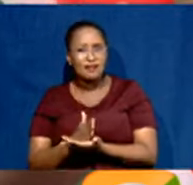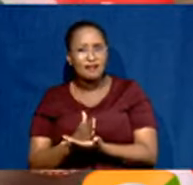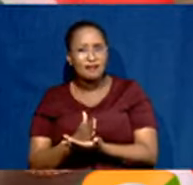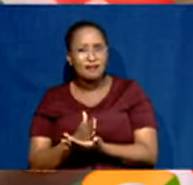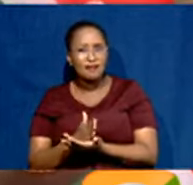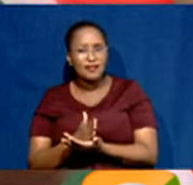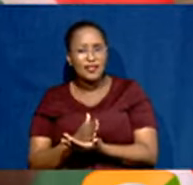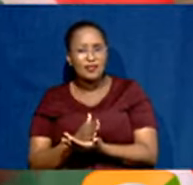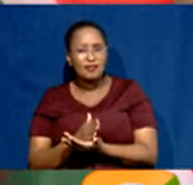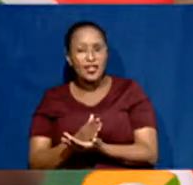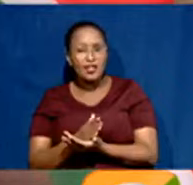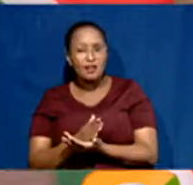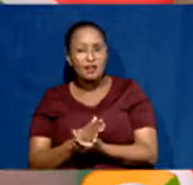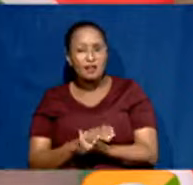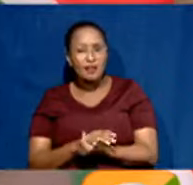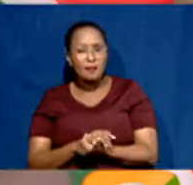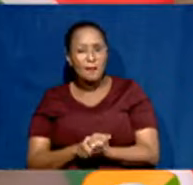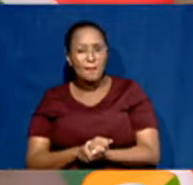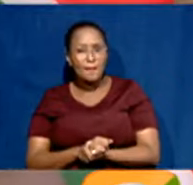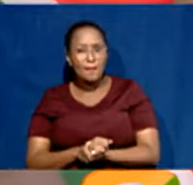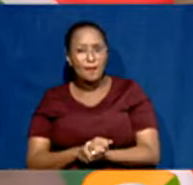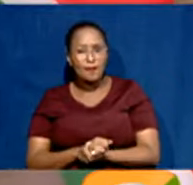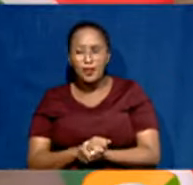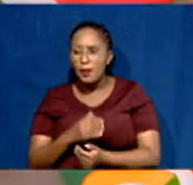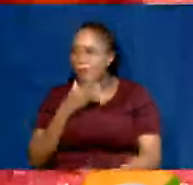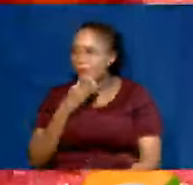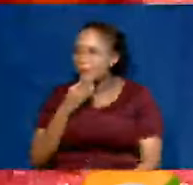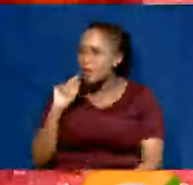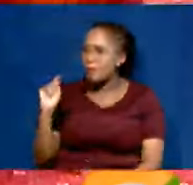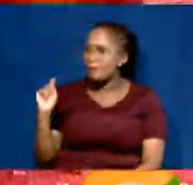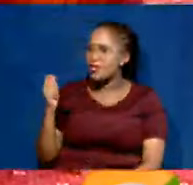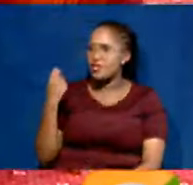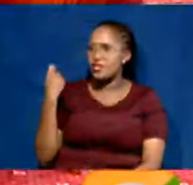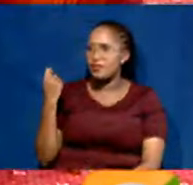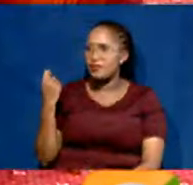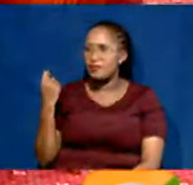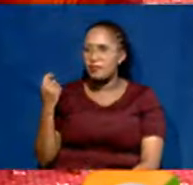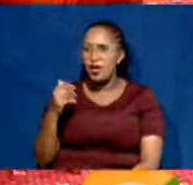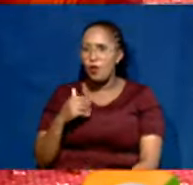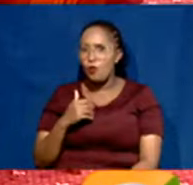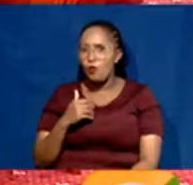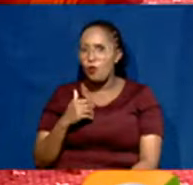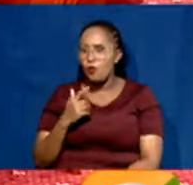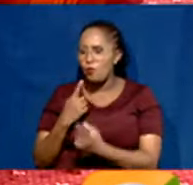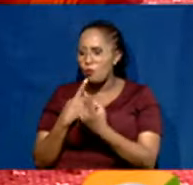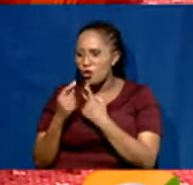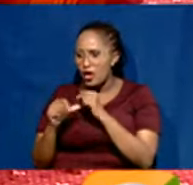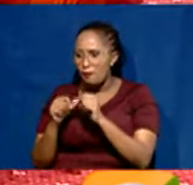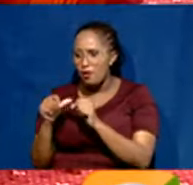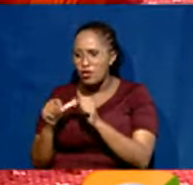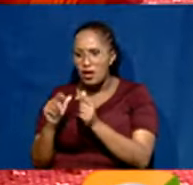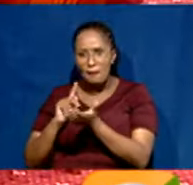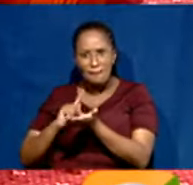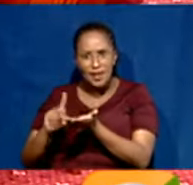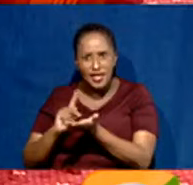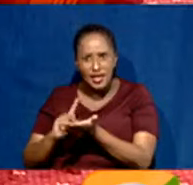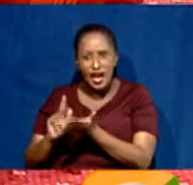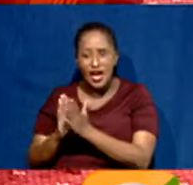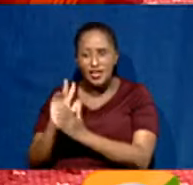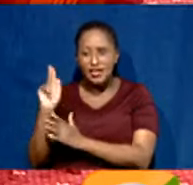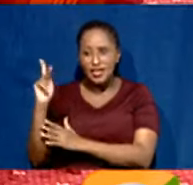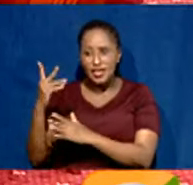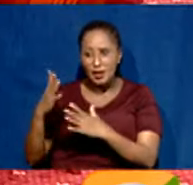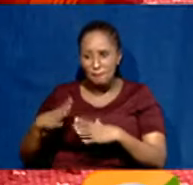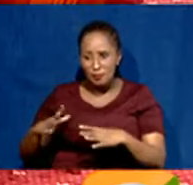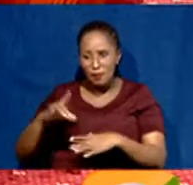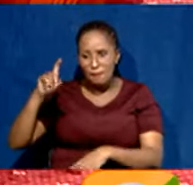on FKE side, you need to verify the figures. Mr. President, Sam, just 1 second. You have talked about pain and that Kenyans